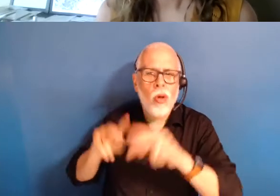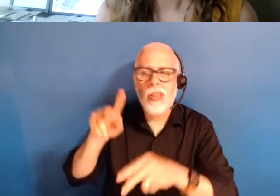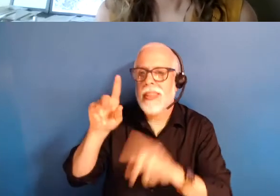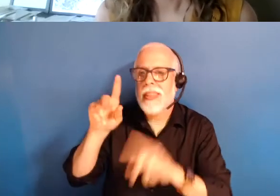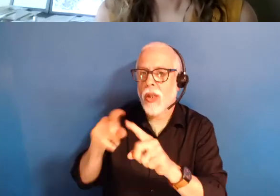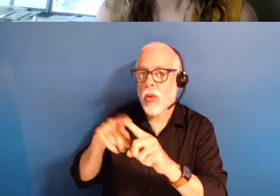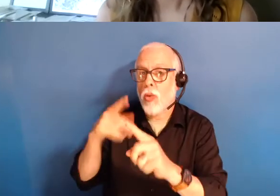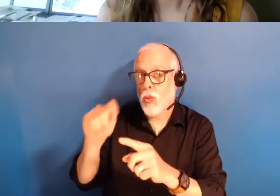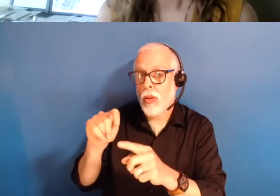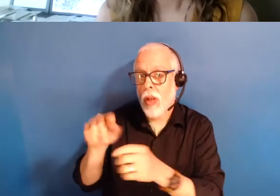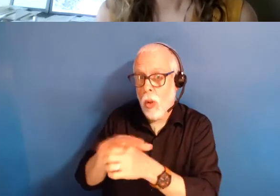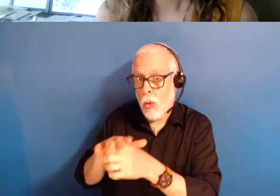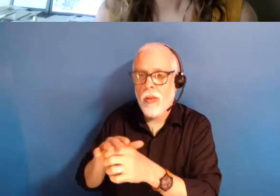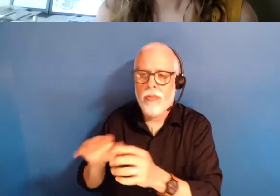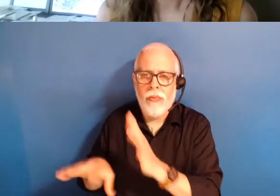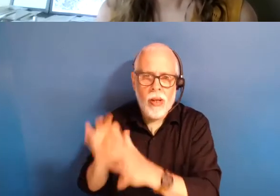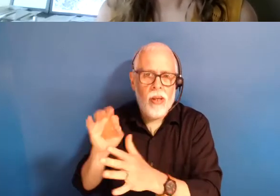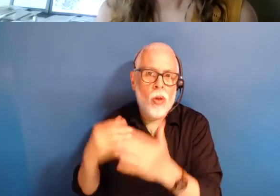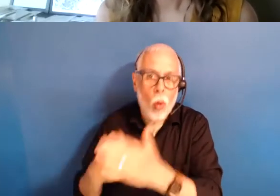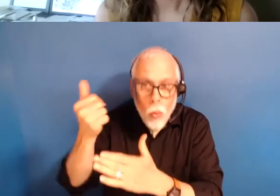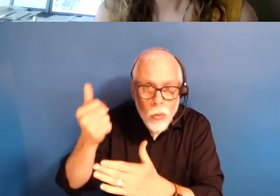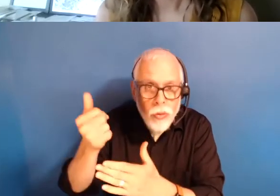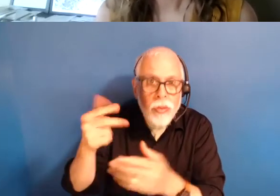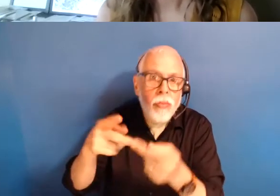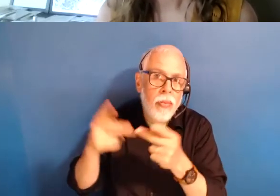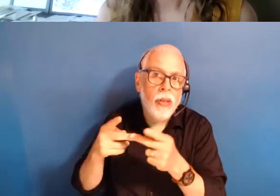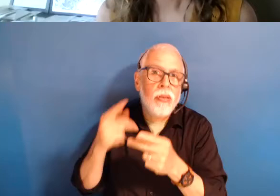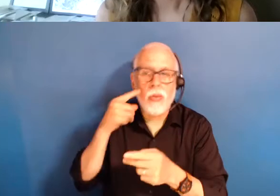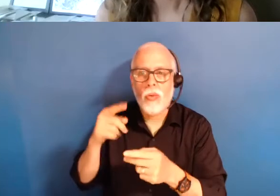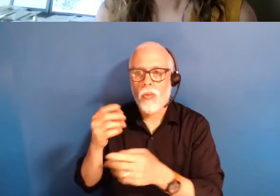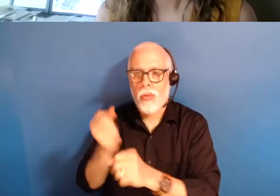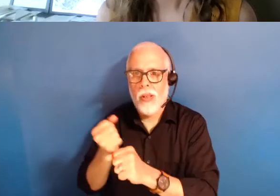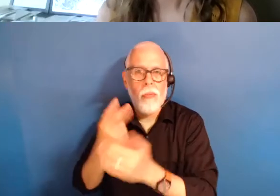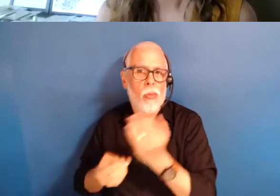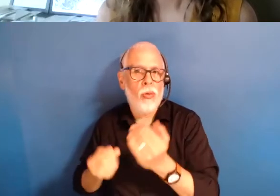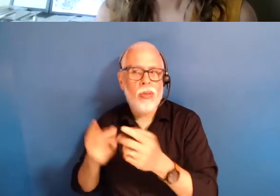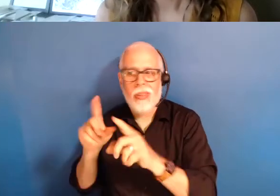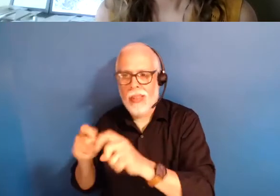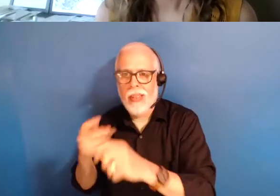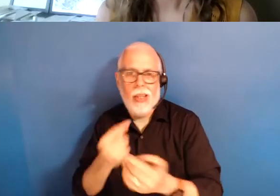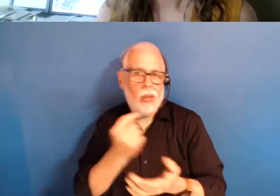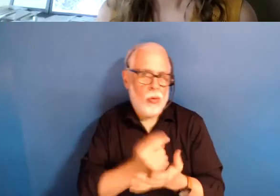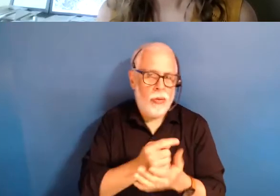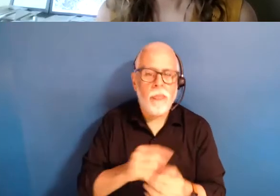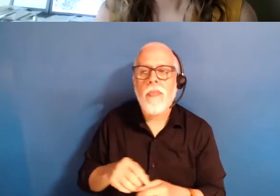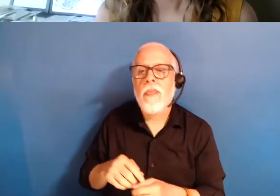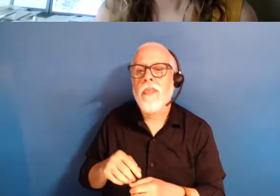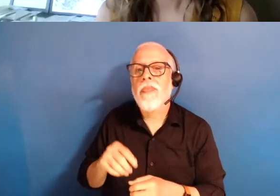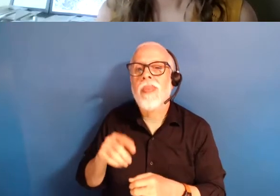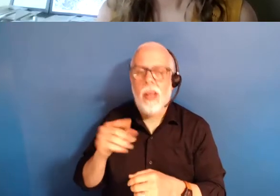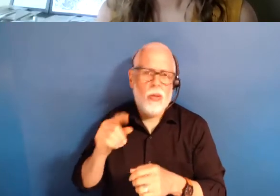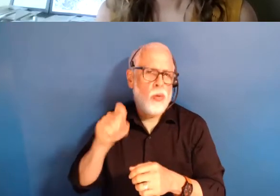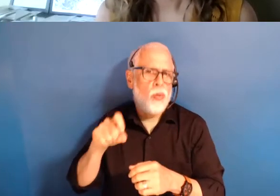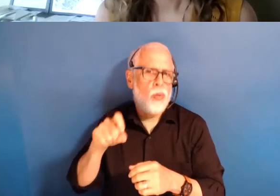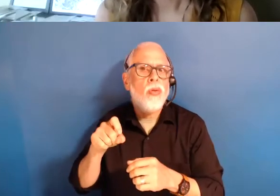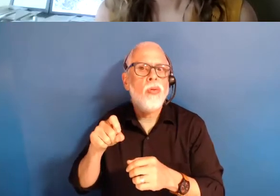and the locator will direct you to the closest place you can get both tested and treated. And it should